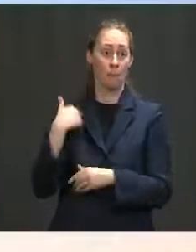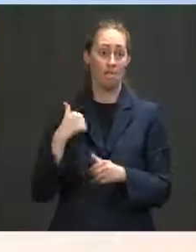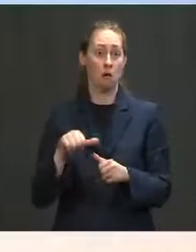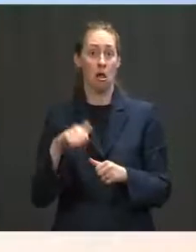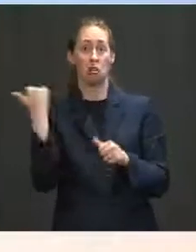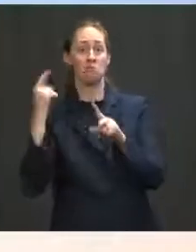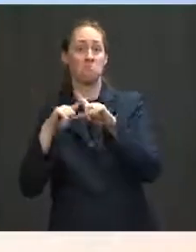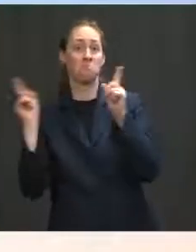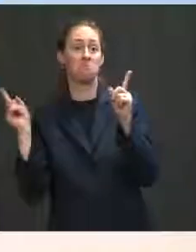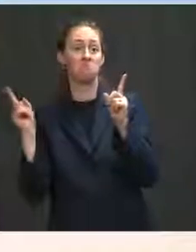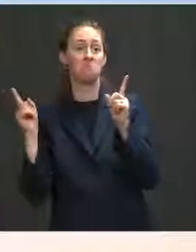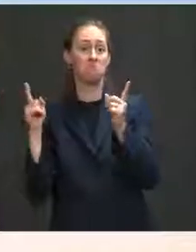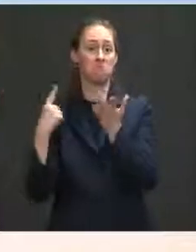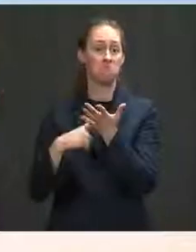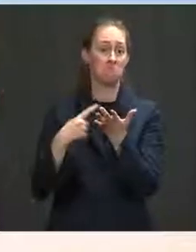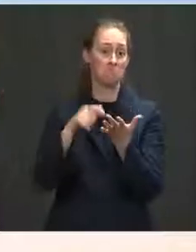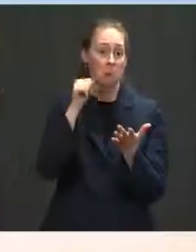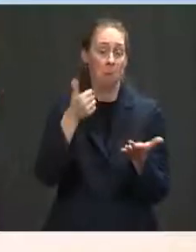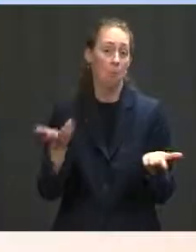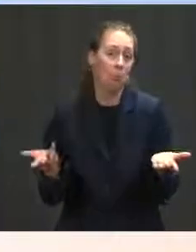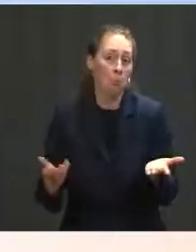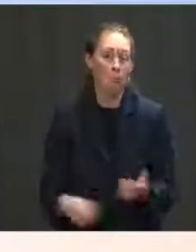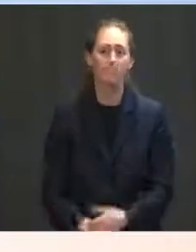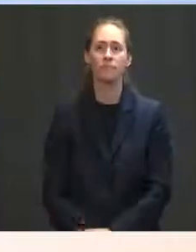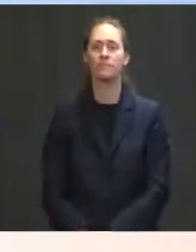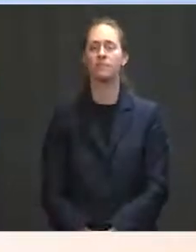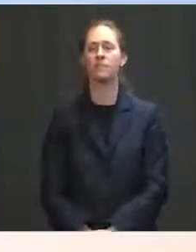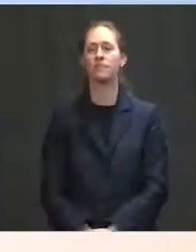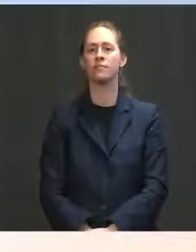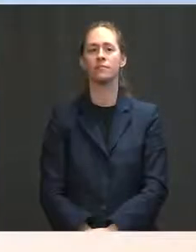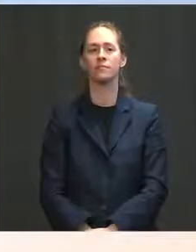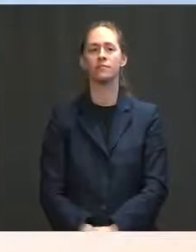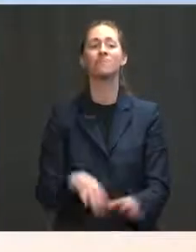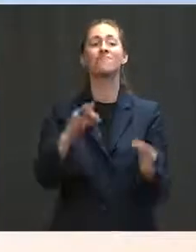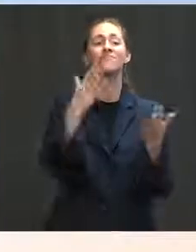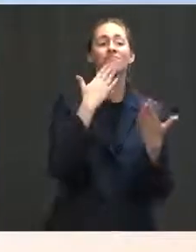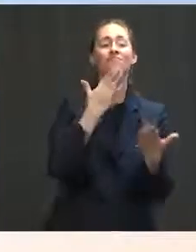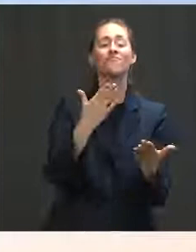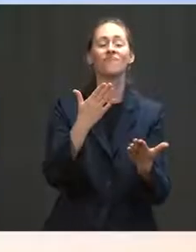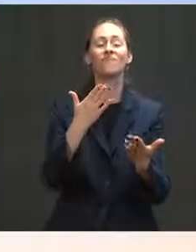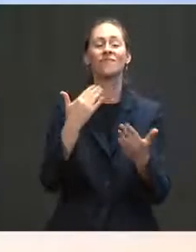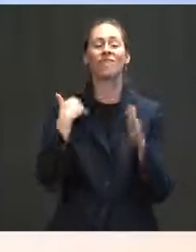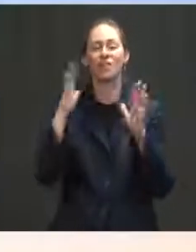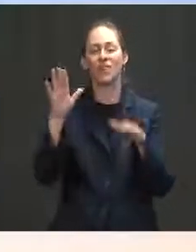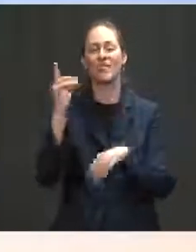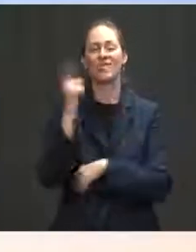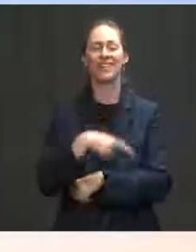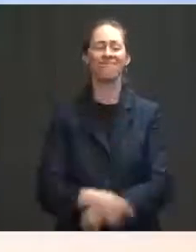city proper. He's just going to, those are the two sides. That is correct. Thanks everyone so much. Have a great day.